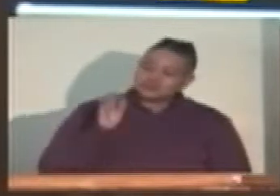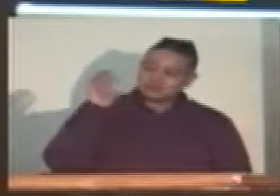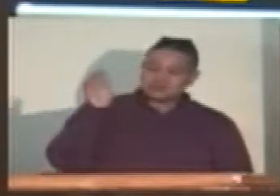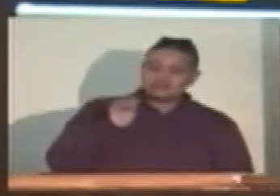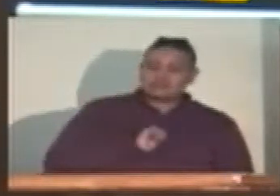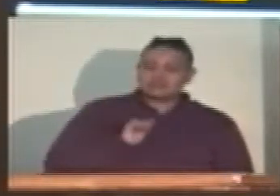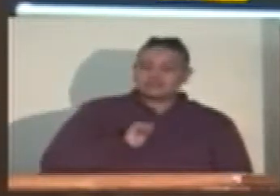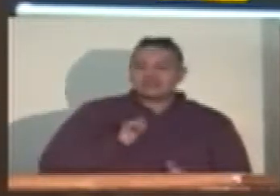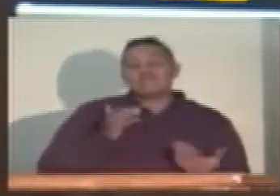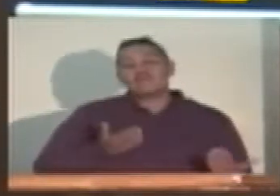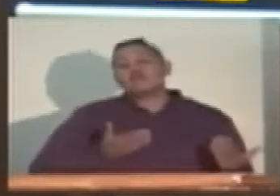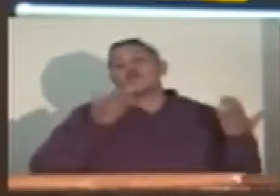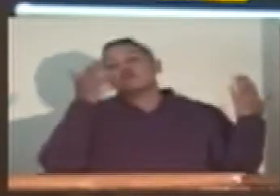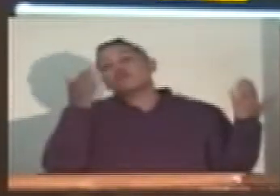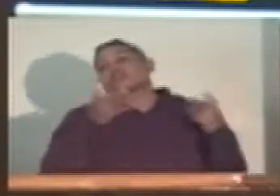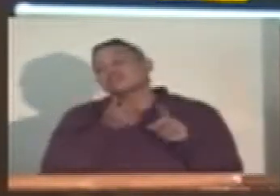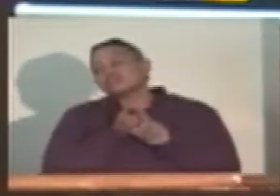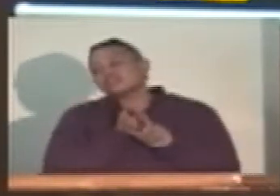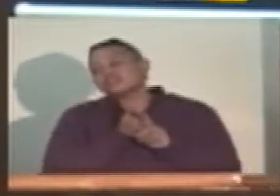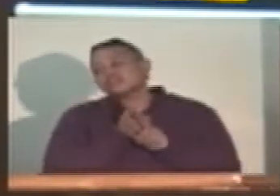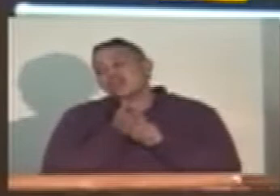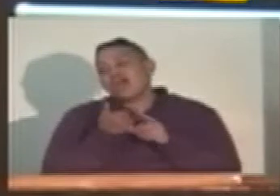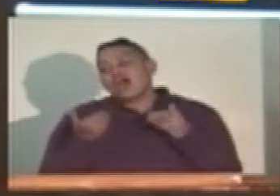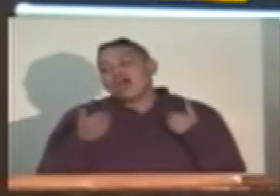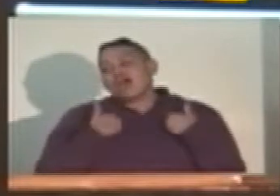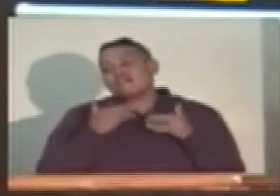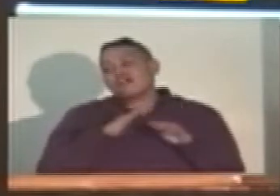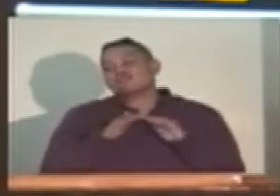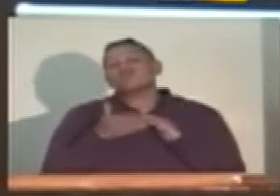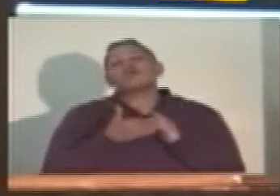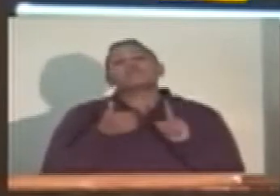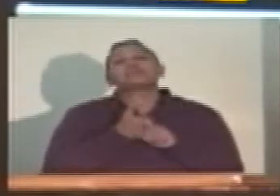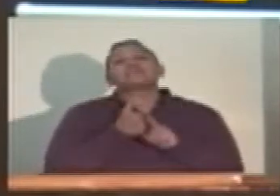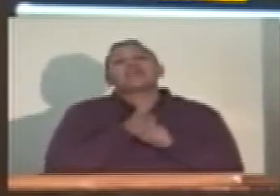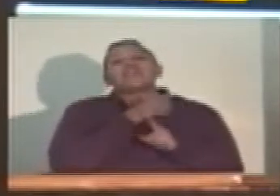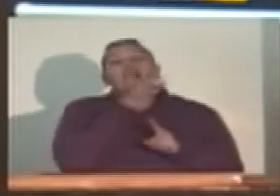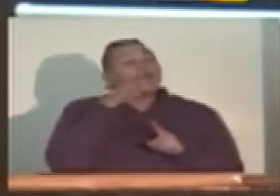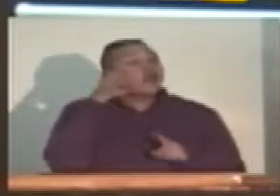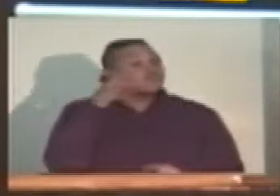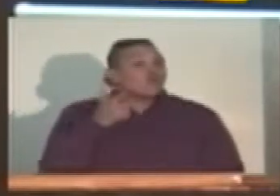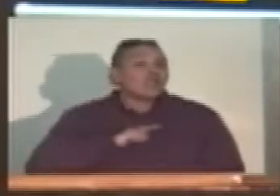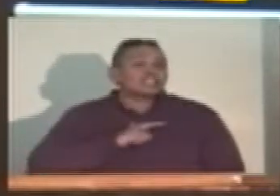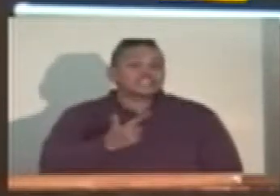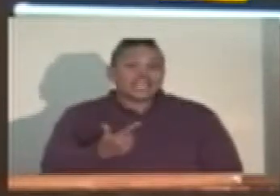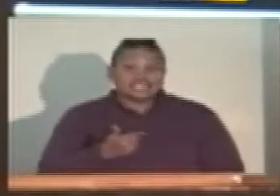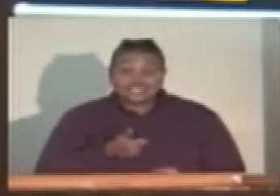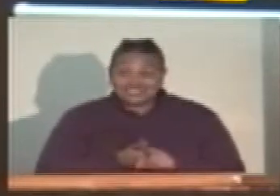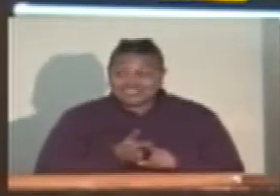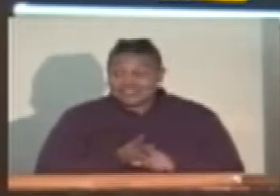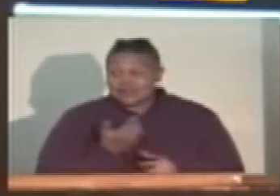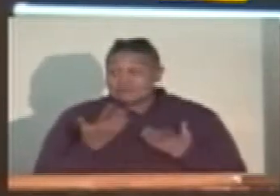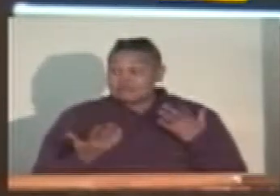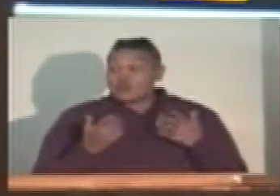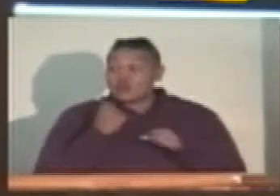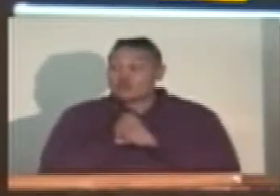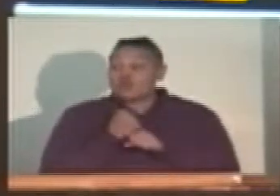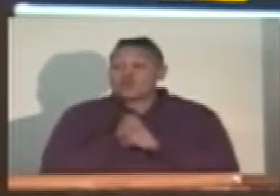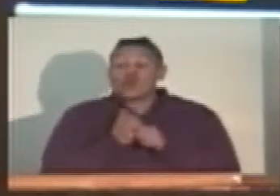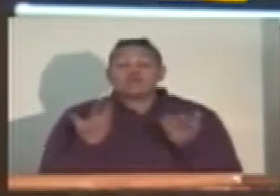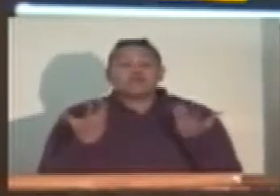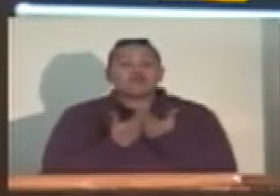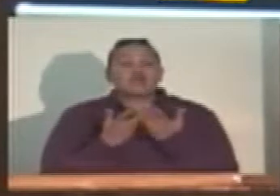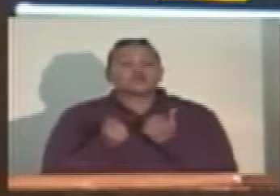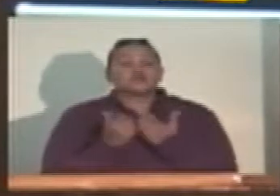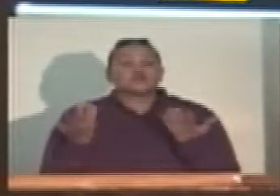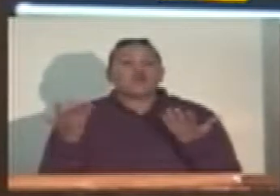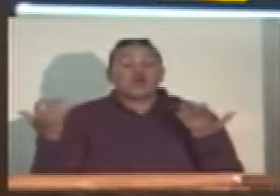I am proposing to have a Jamaica Agro Exchange. This will work in tandem